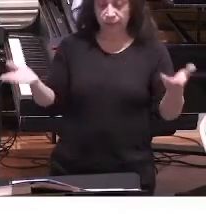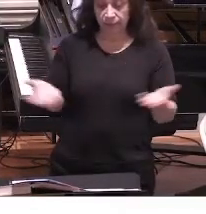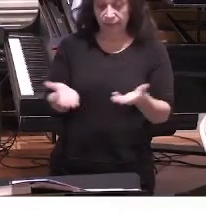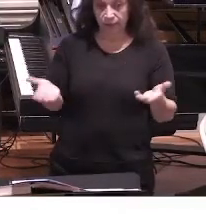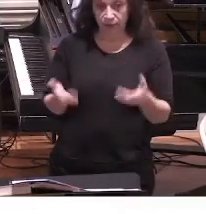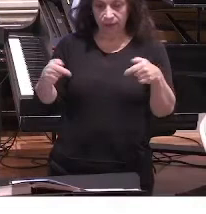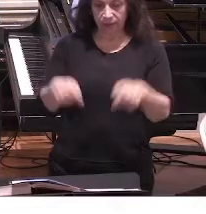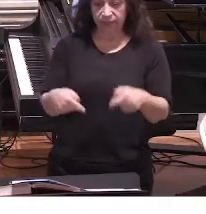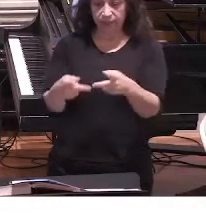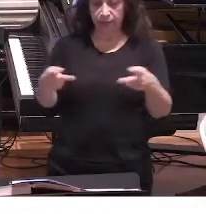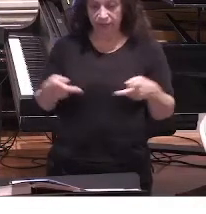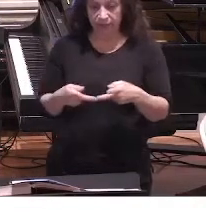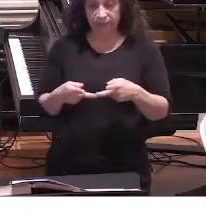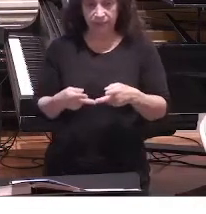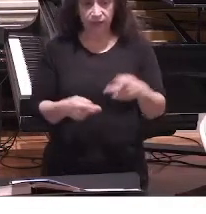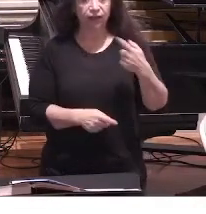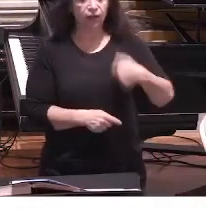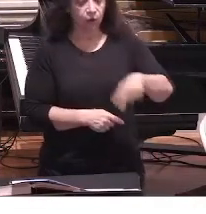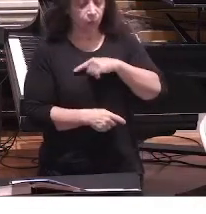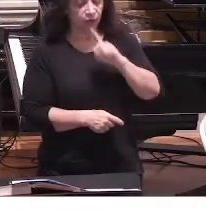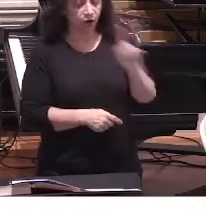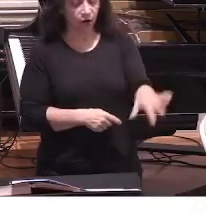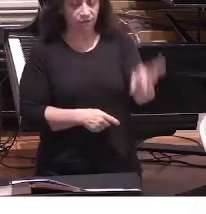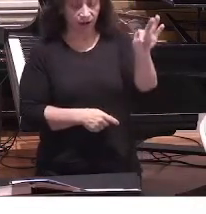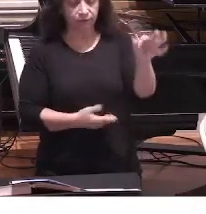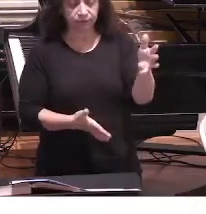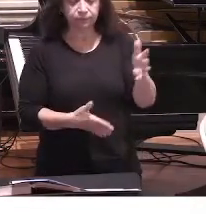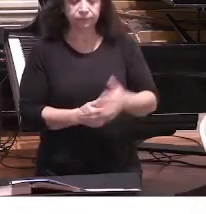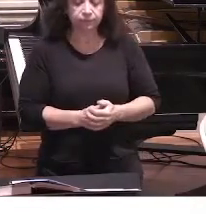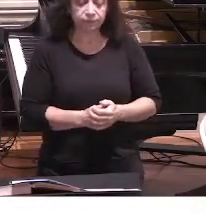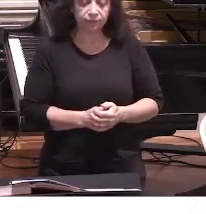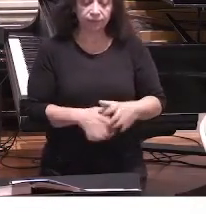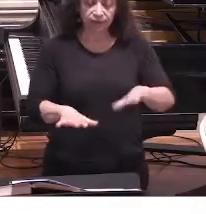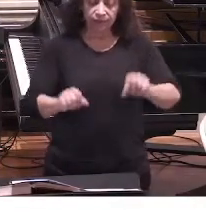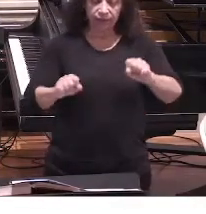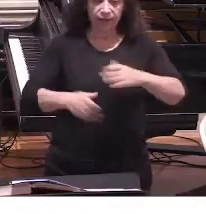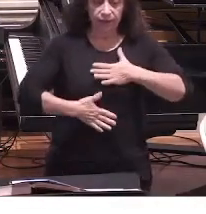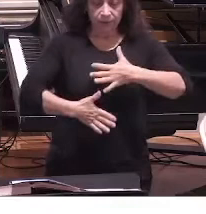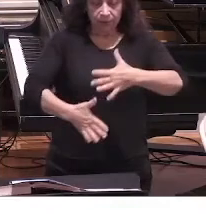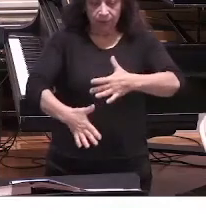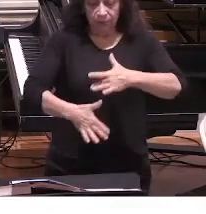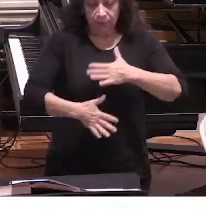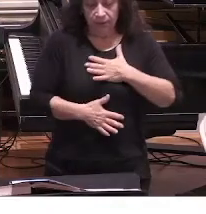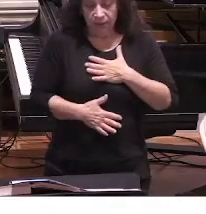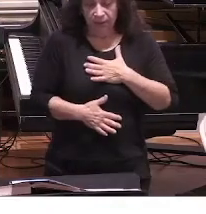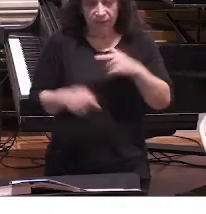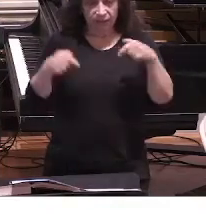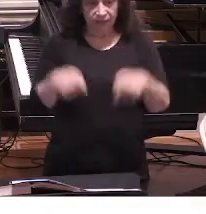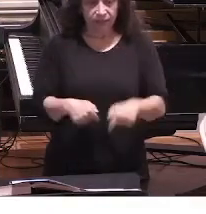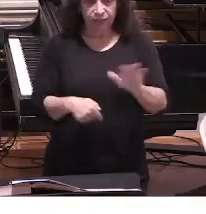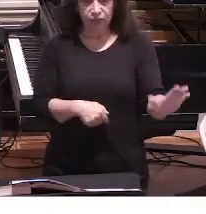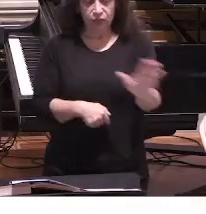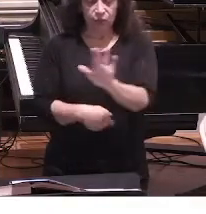but here in this space, we are found. Take a deep breath. This